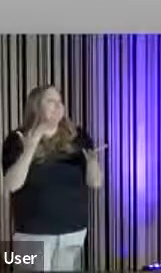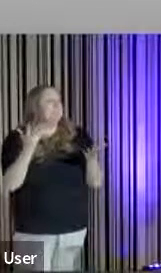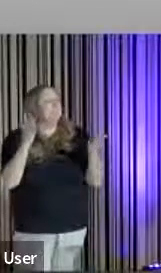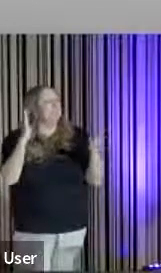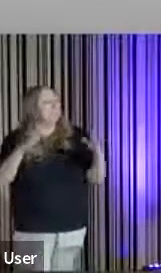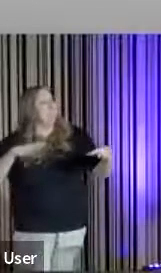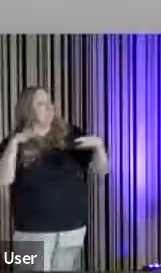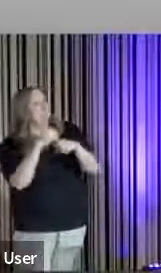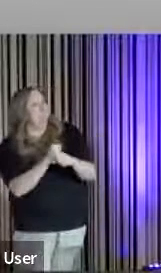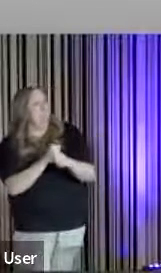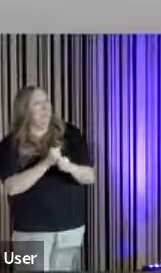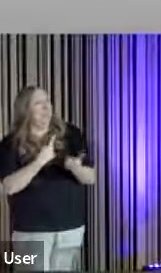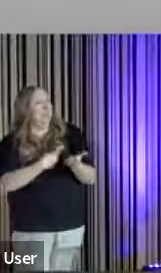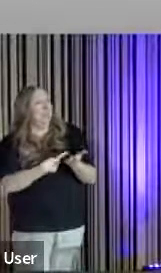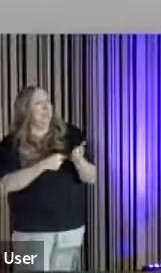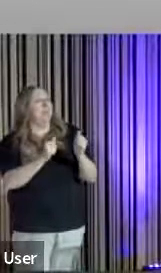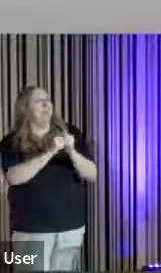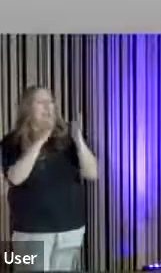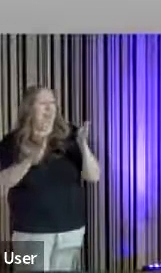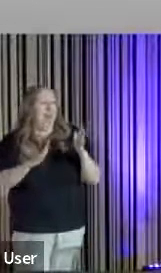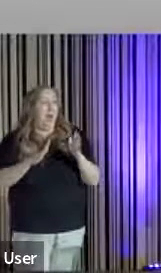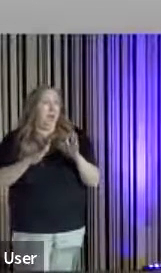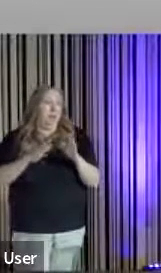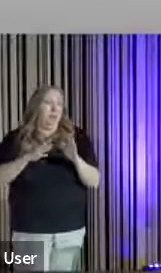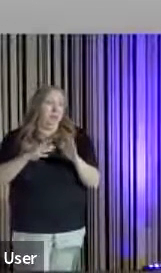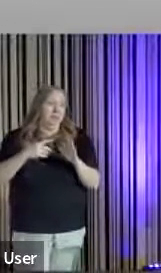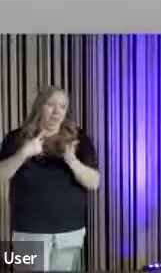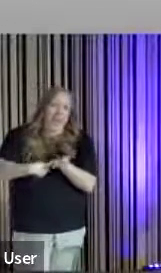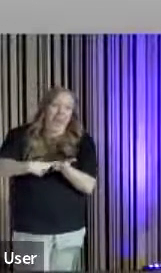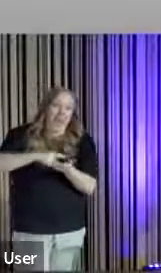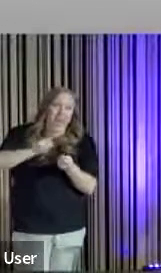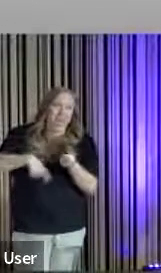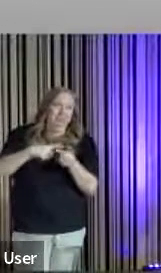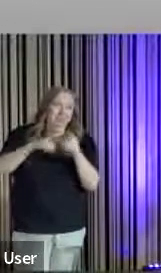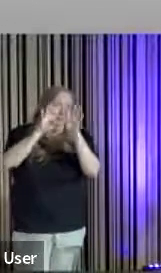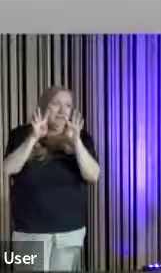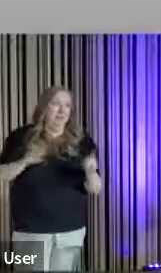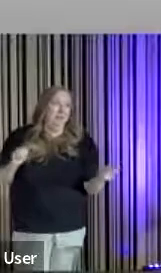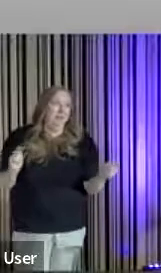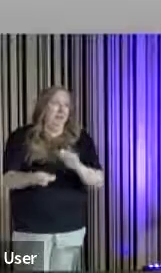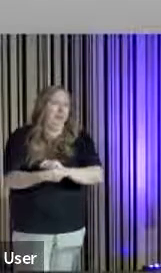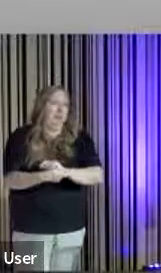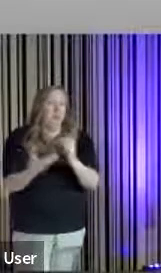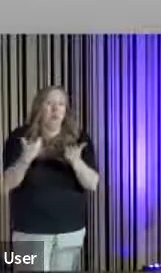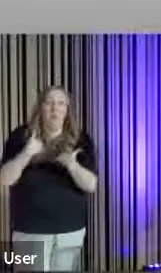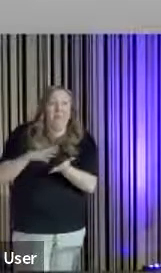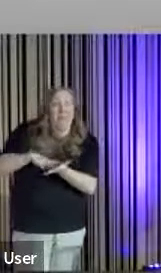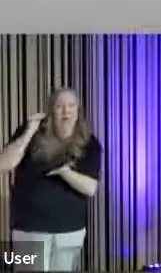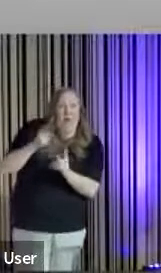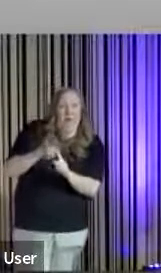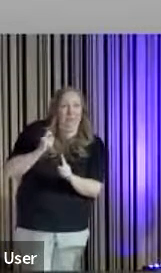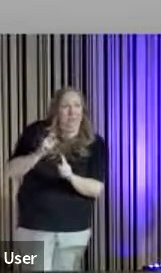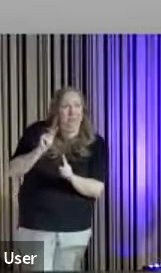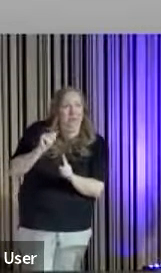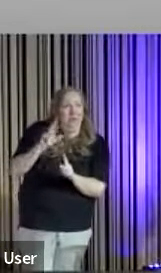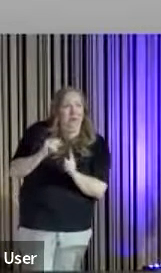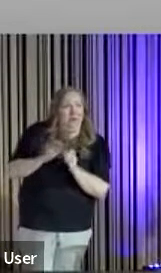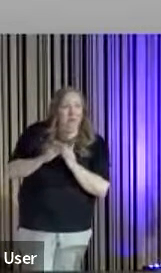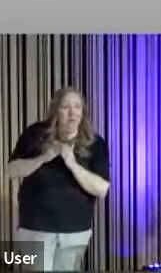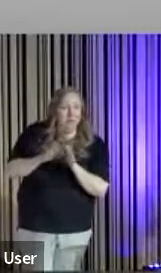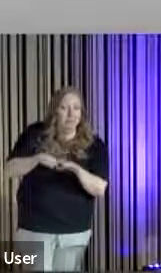conclude this part of the talk without going into a bit of detail of what we can learn about climate change from these